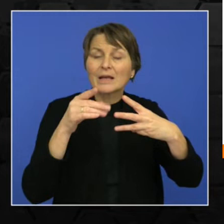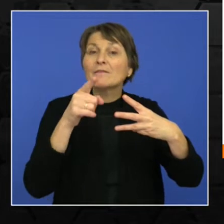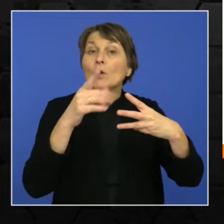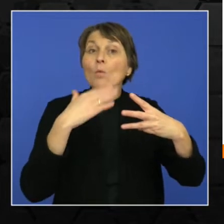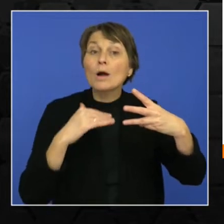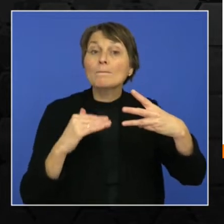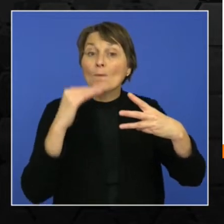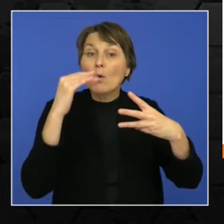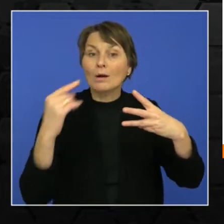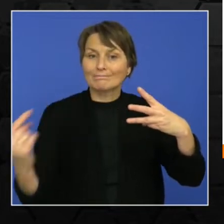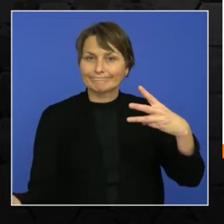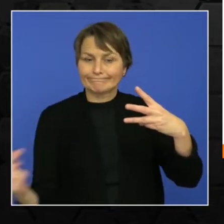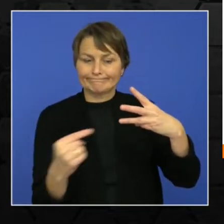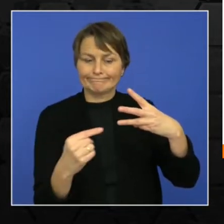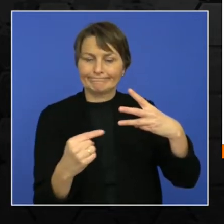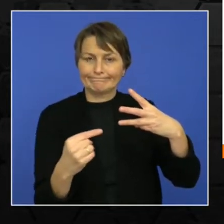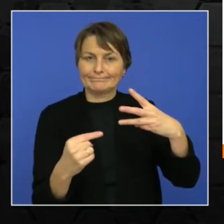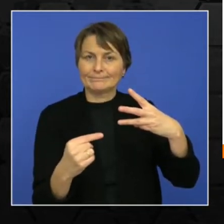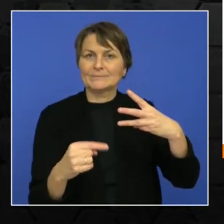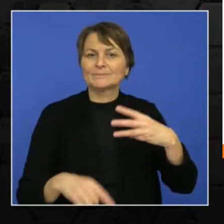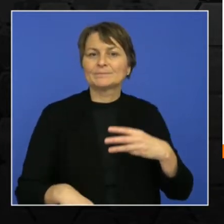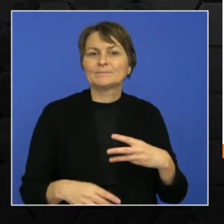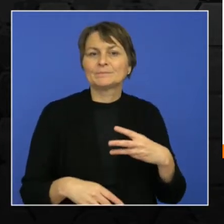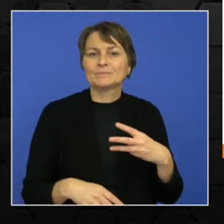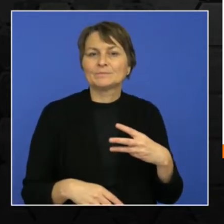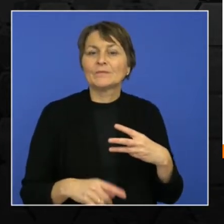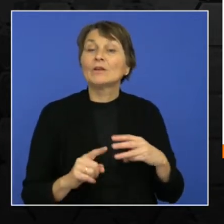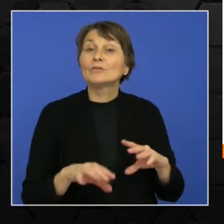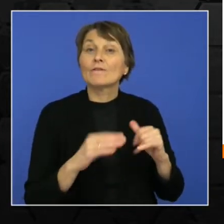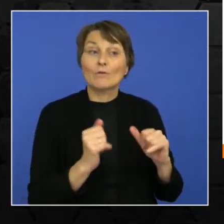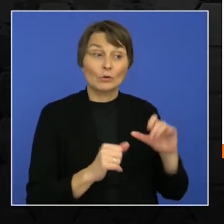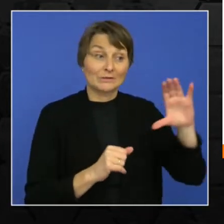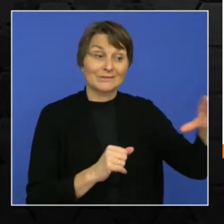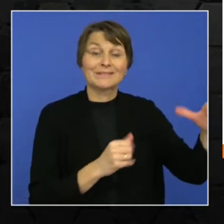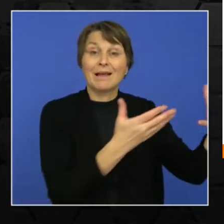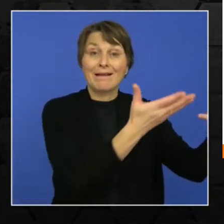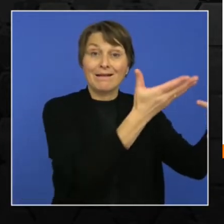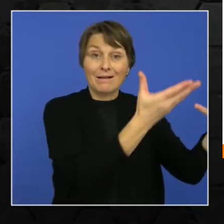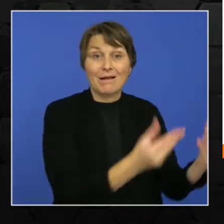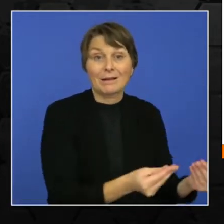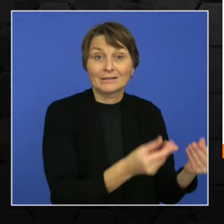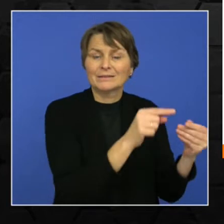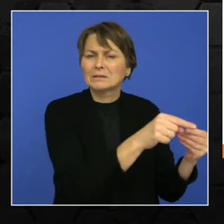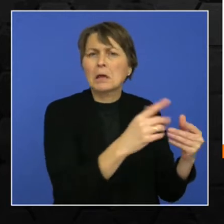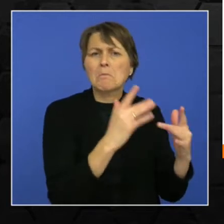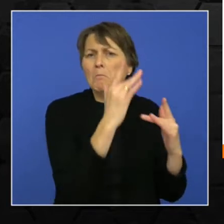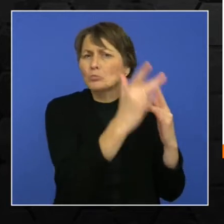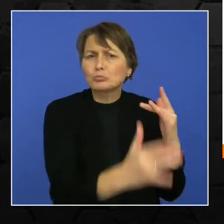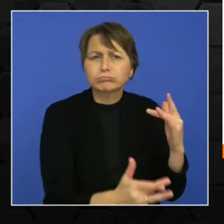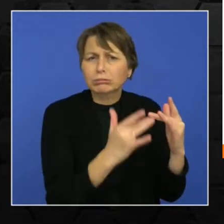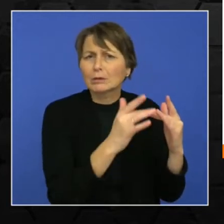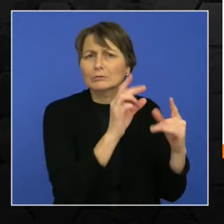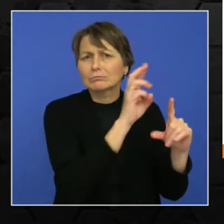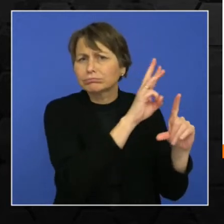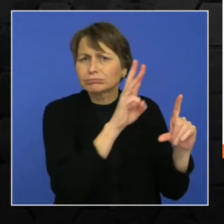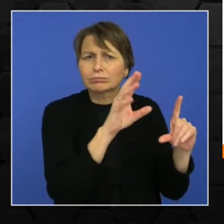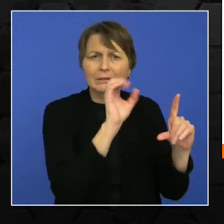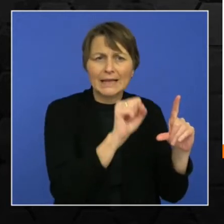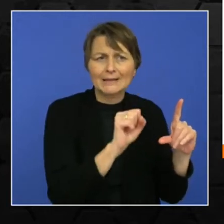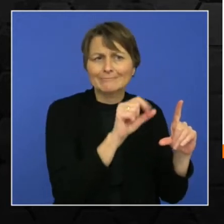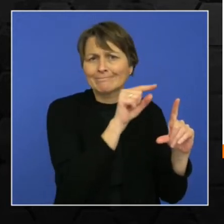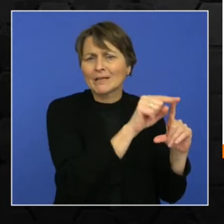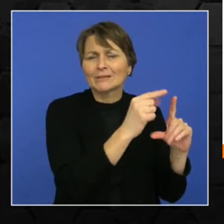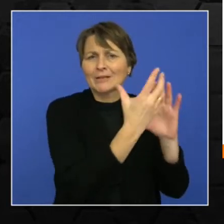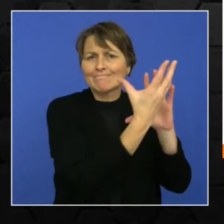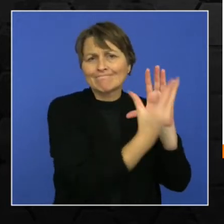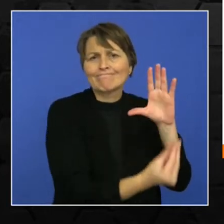you a, so there is 2 parts. First is client, that is you can work on browser, WeChat, and React Native that I am